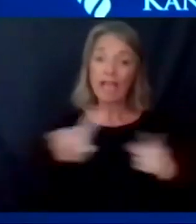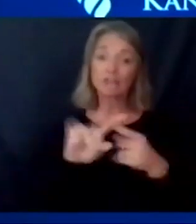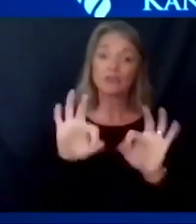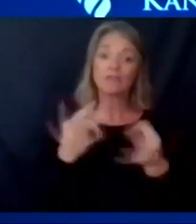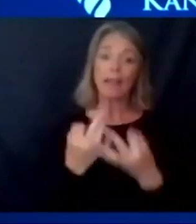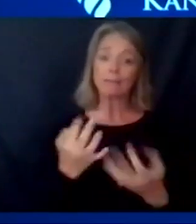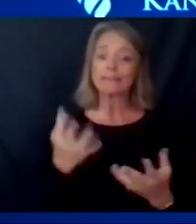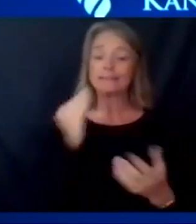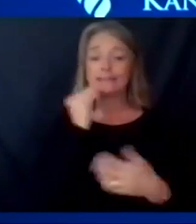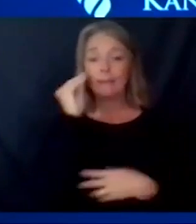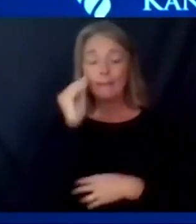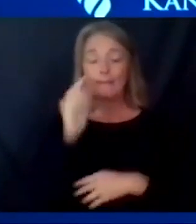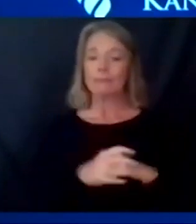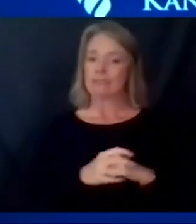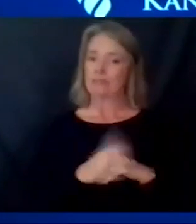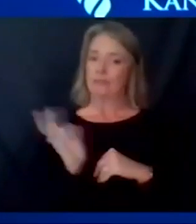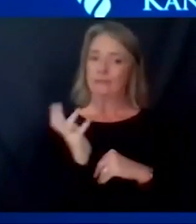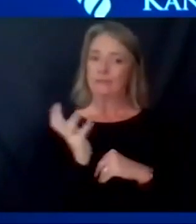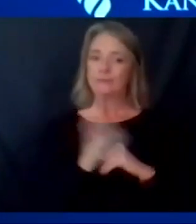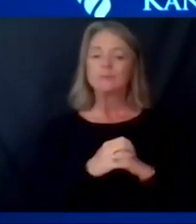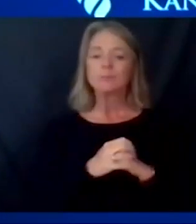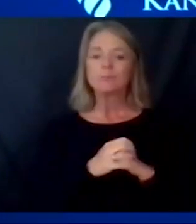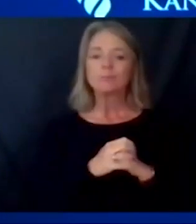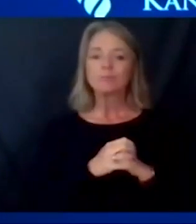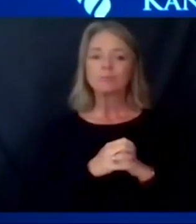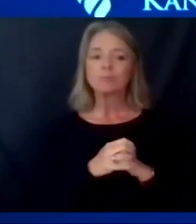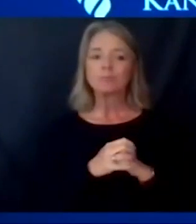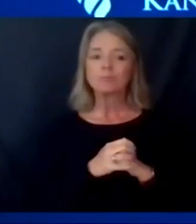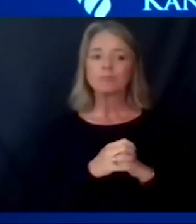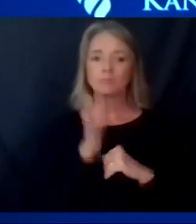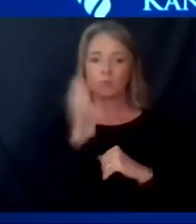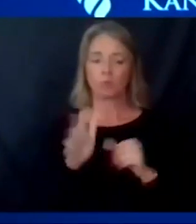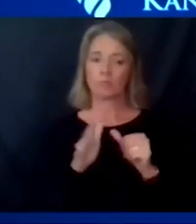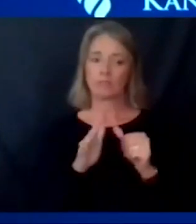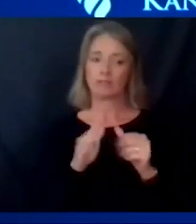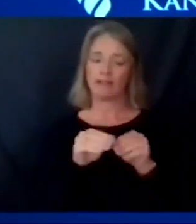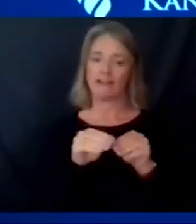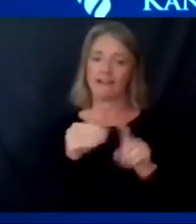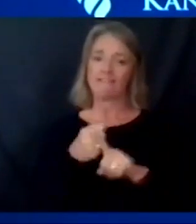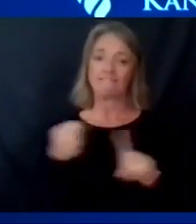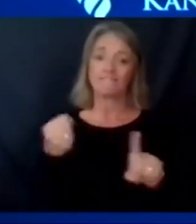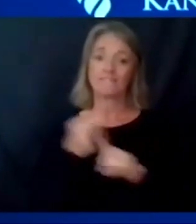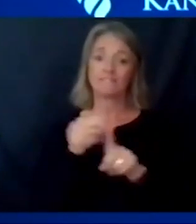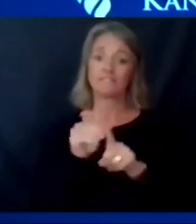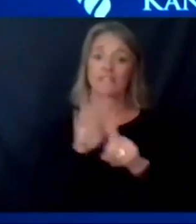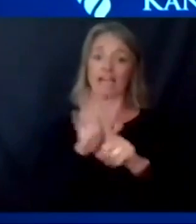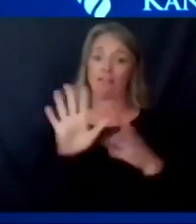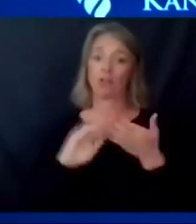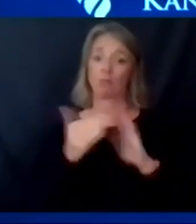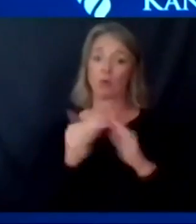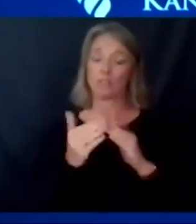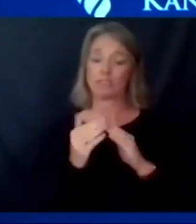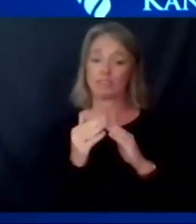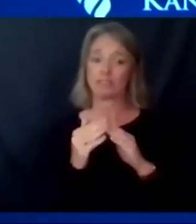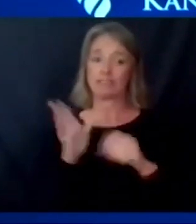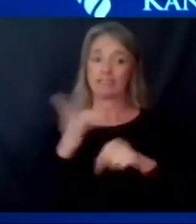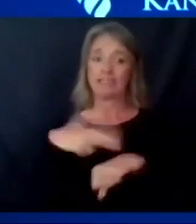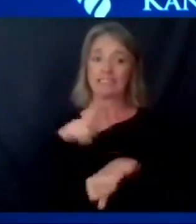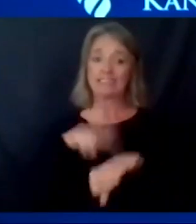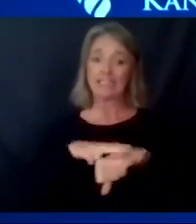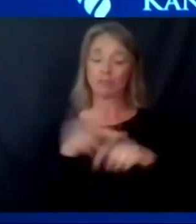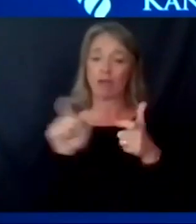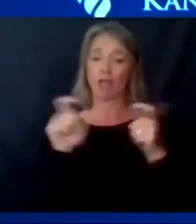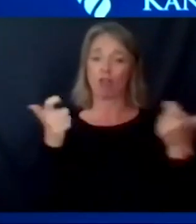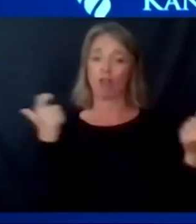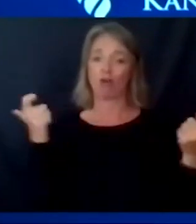think that's going to especially affect vulnerable communities, which means where there's a low rate of vaccination. And by and large, there are a lot of